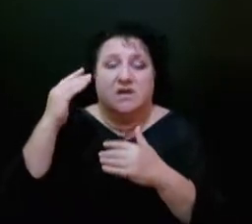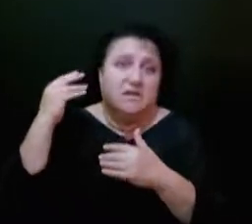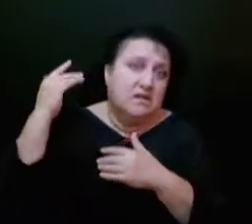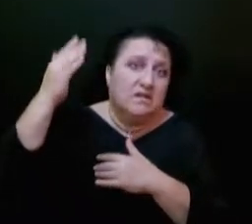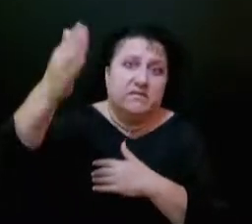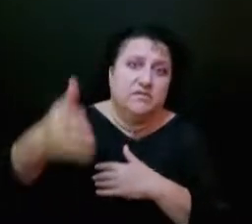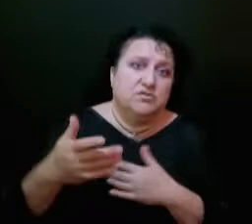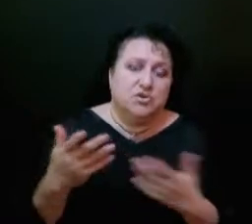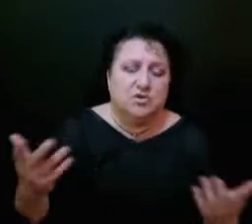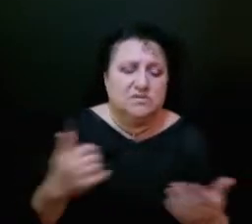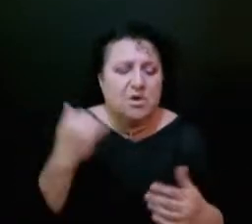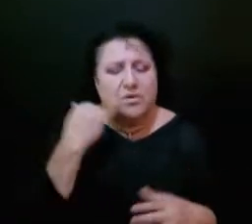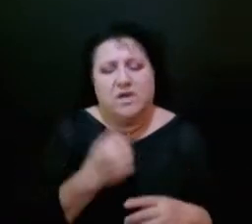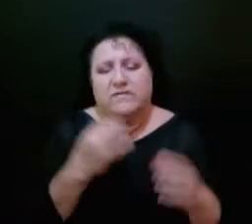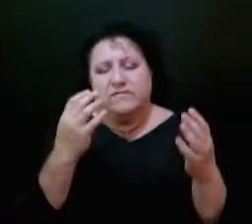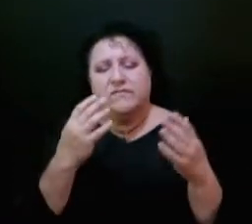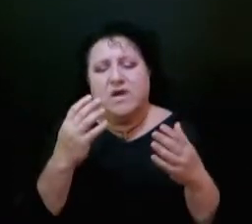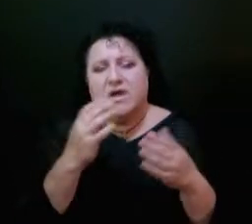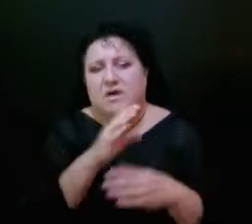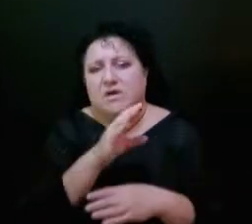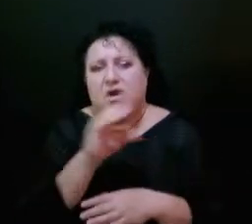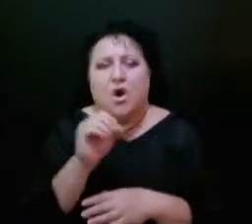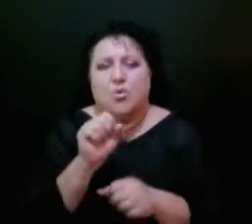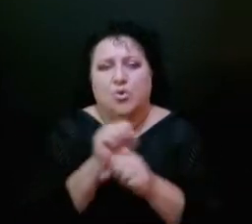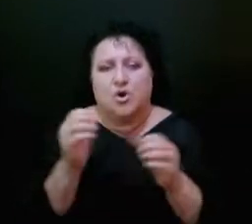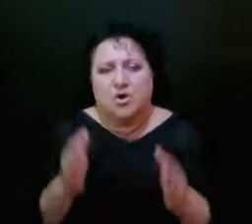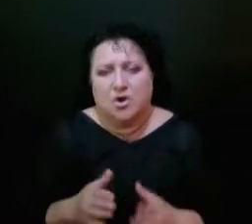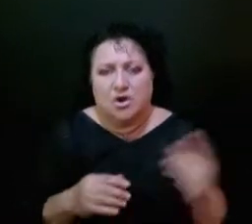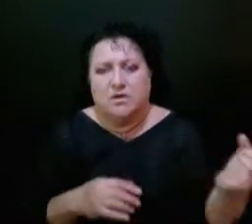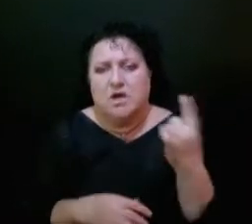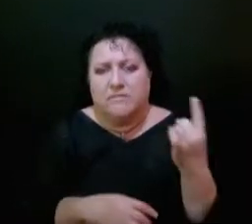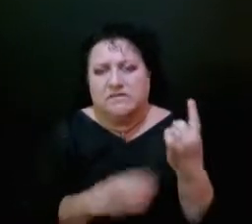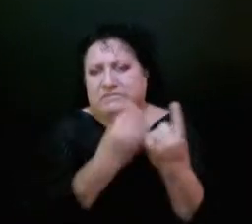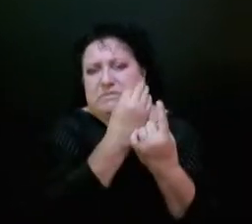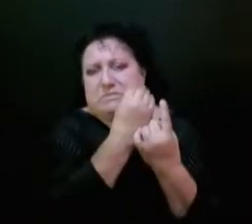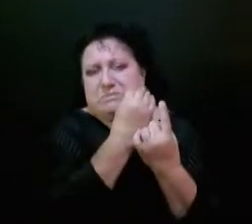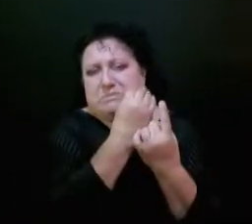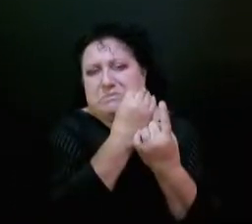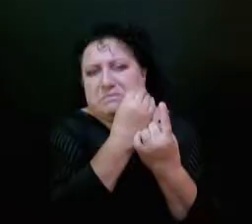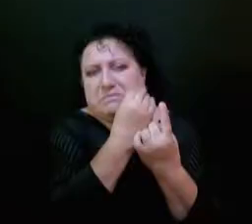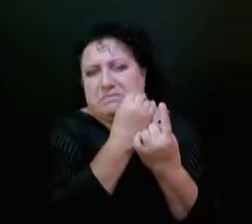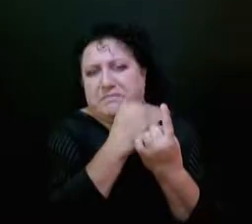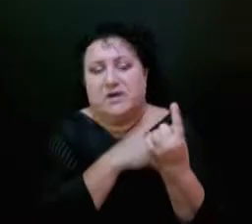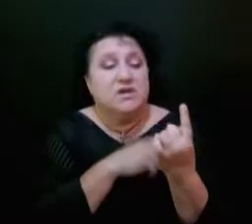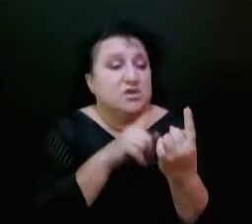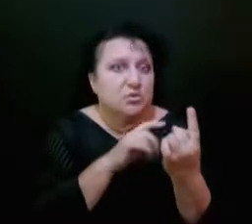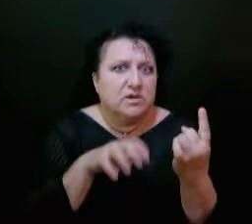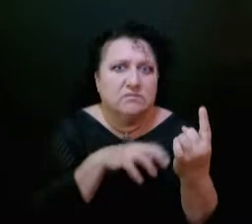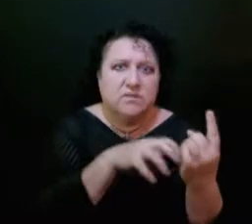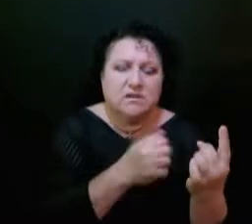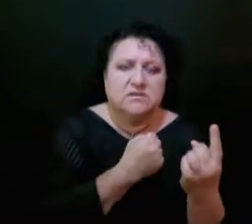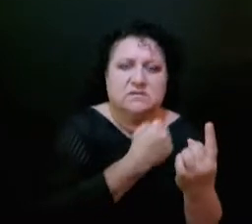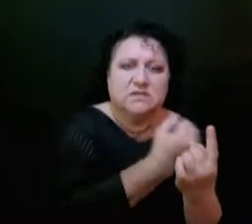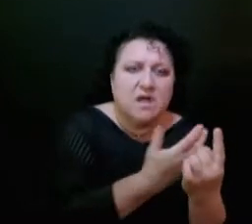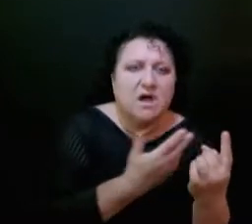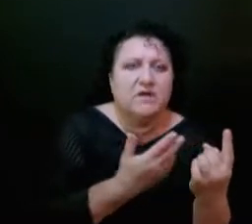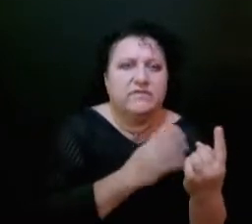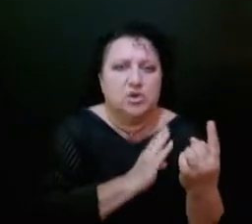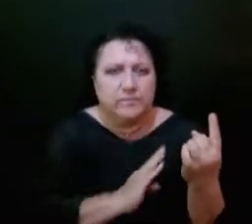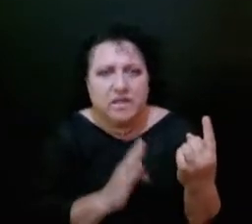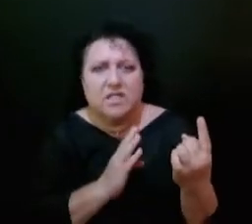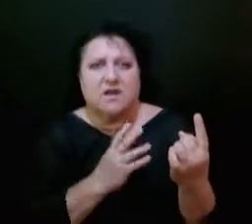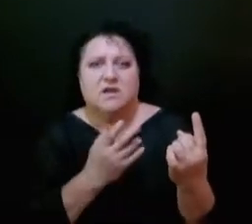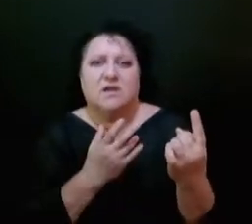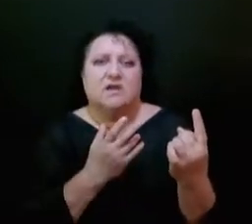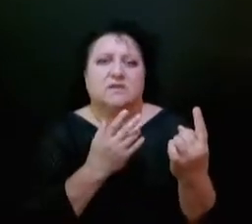of snapping back, clapping back, you can practice discipline, you can practice love, you can practice humility, and